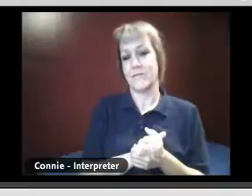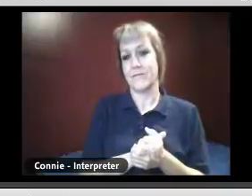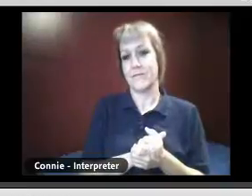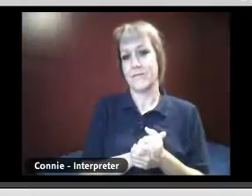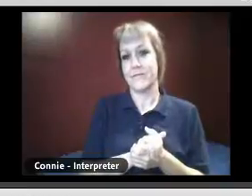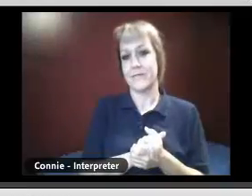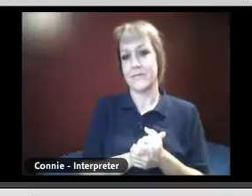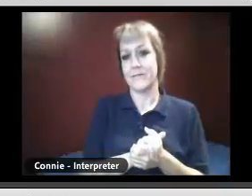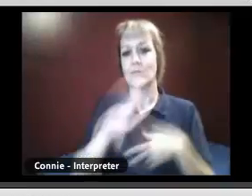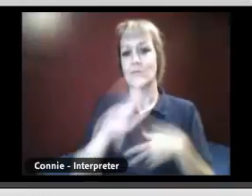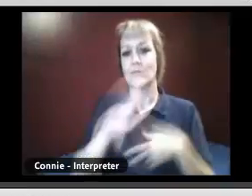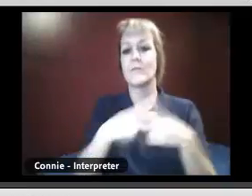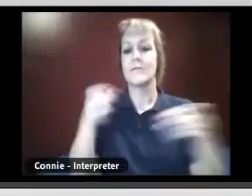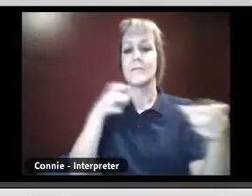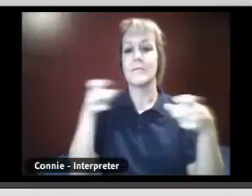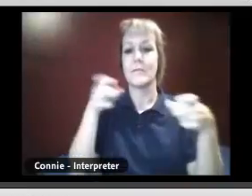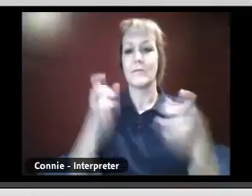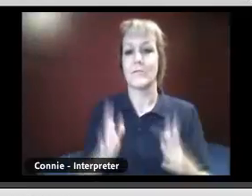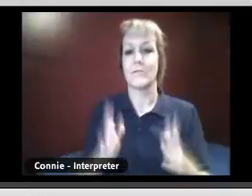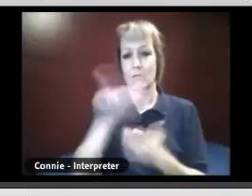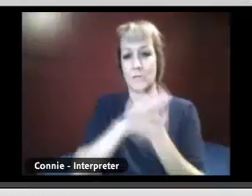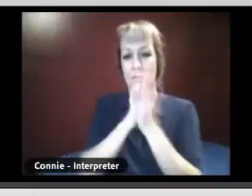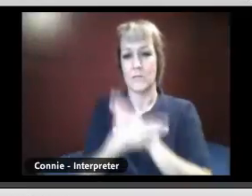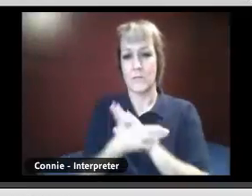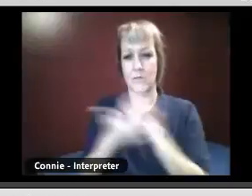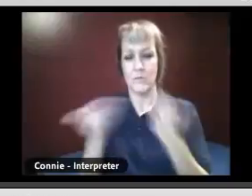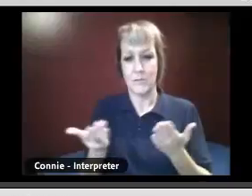What type of manager have you become?